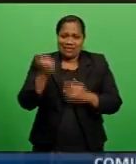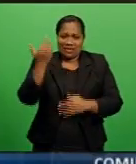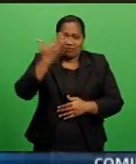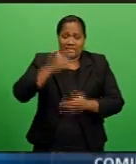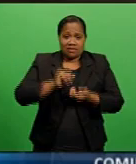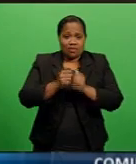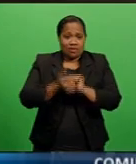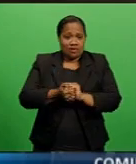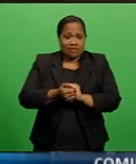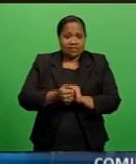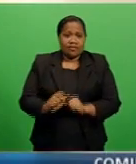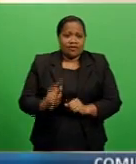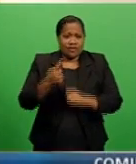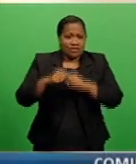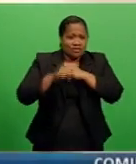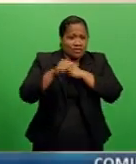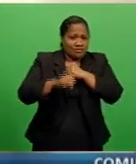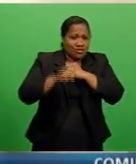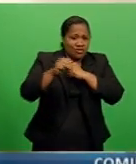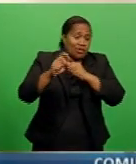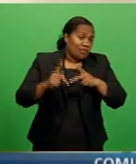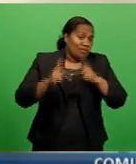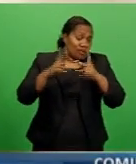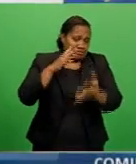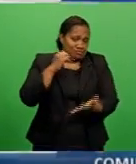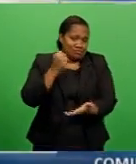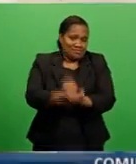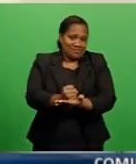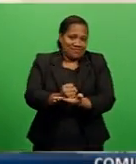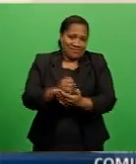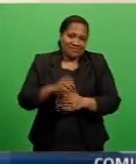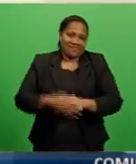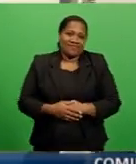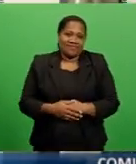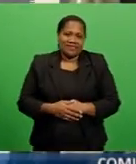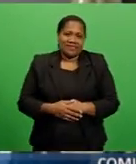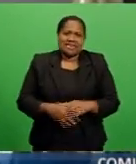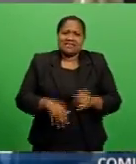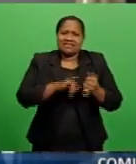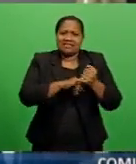sports, first boxing promotion confirmed.